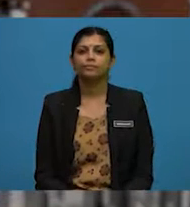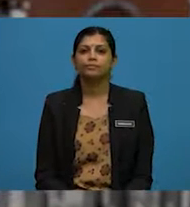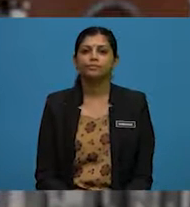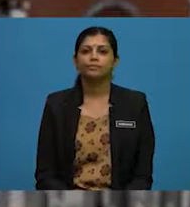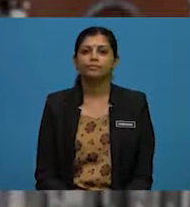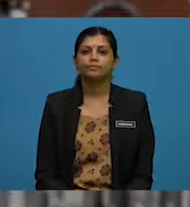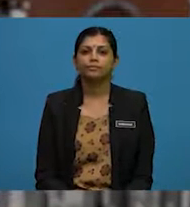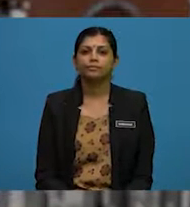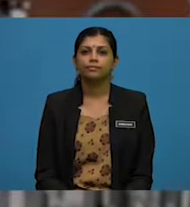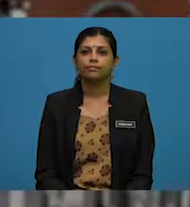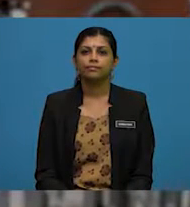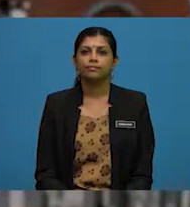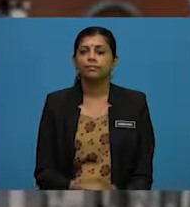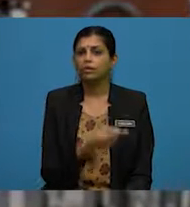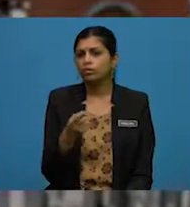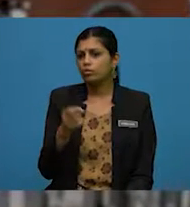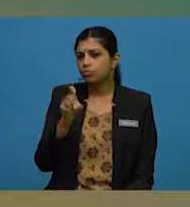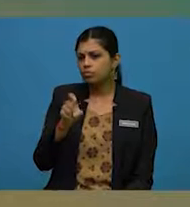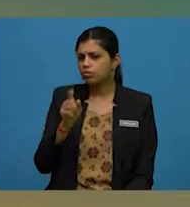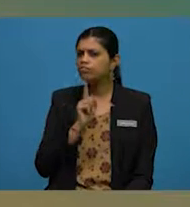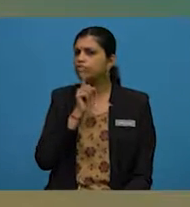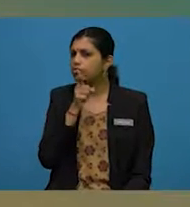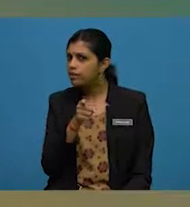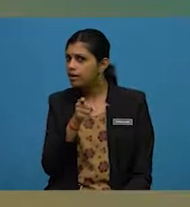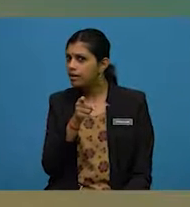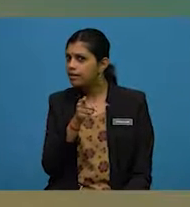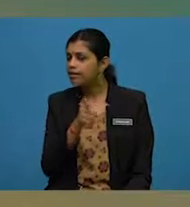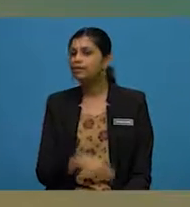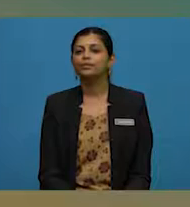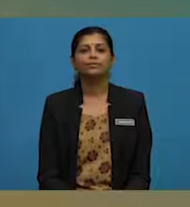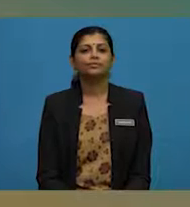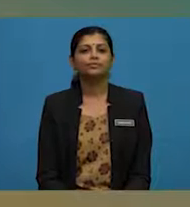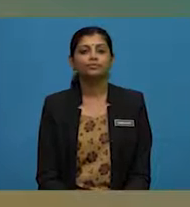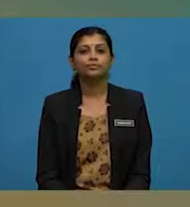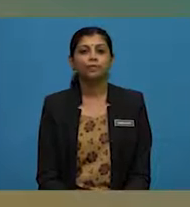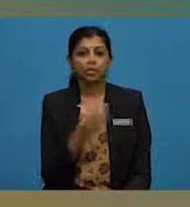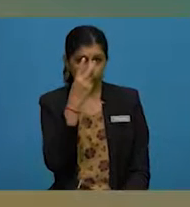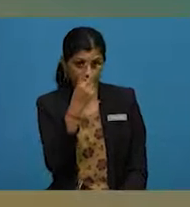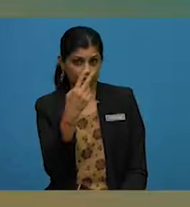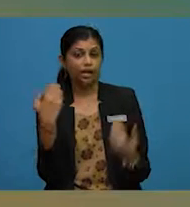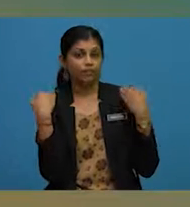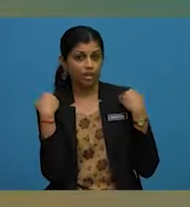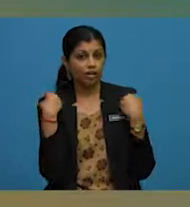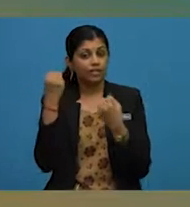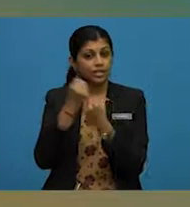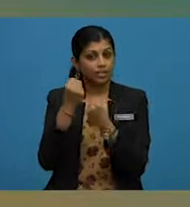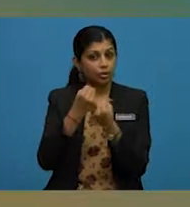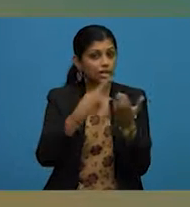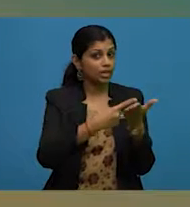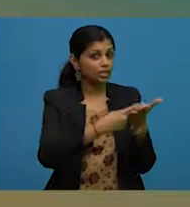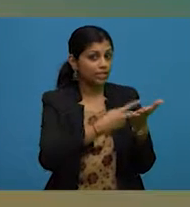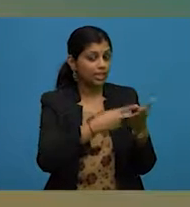You need to be really sure of it. These sentences give us supporting details about the